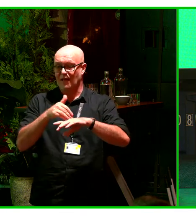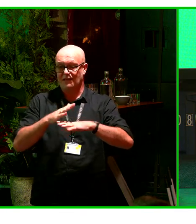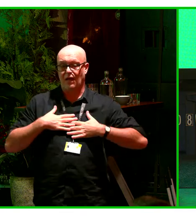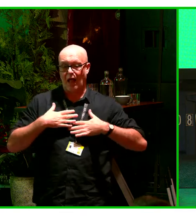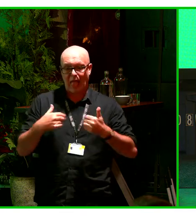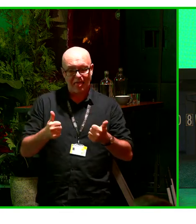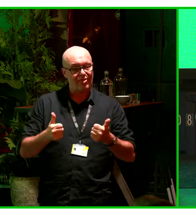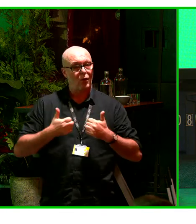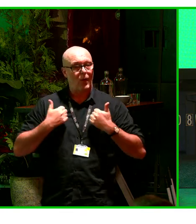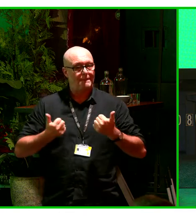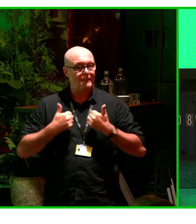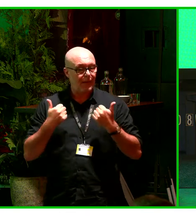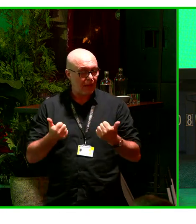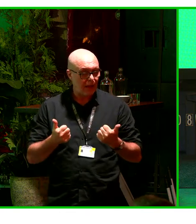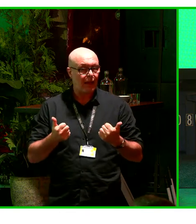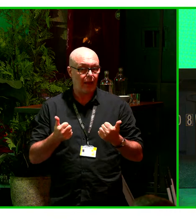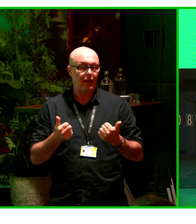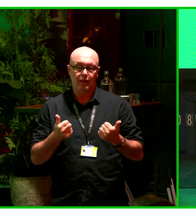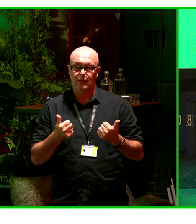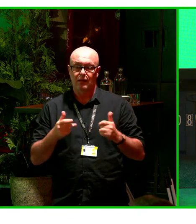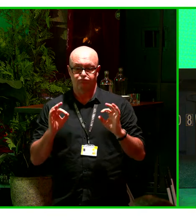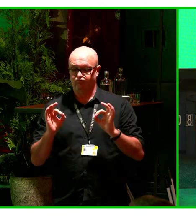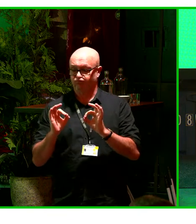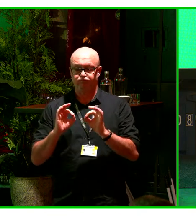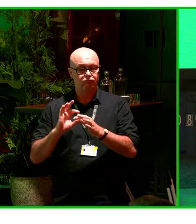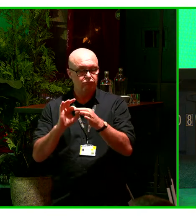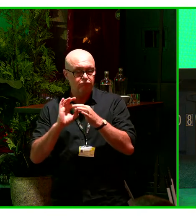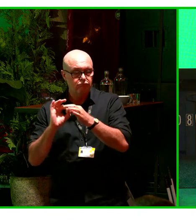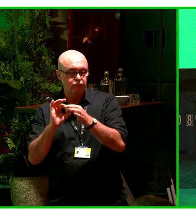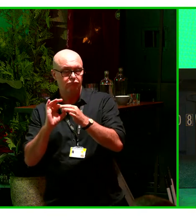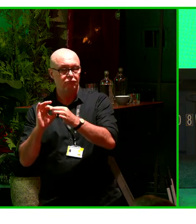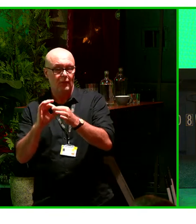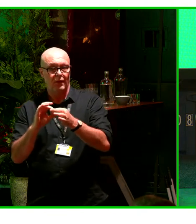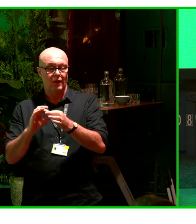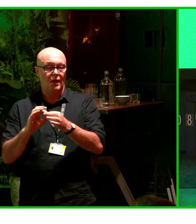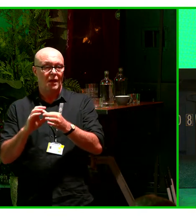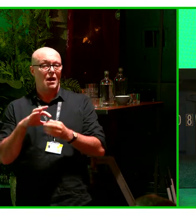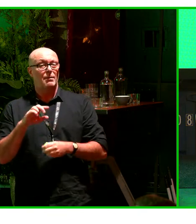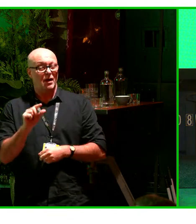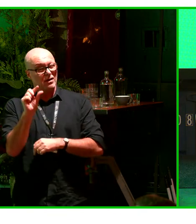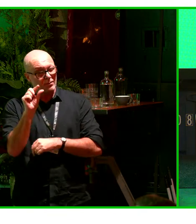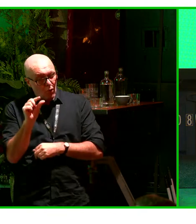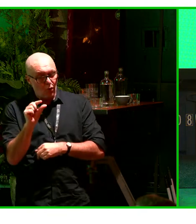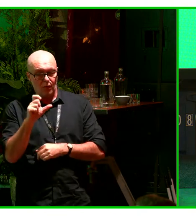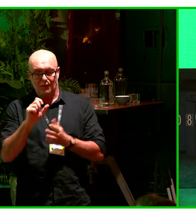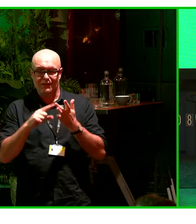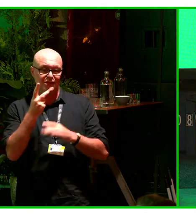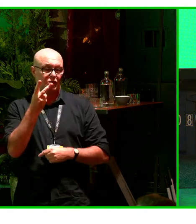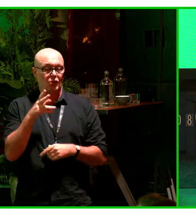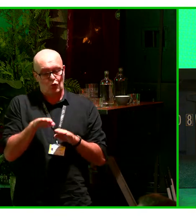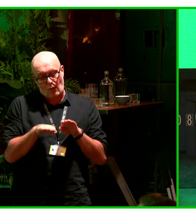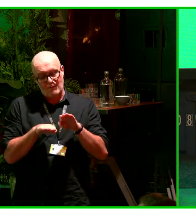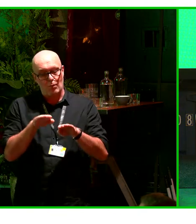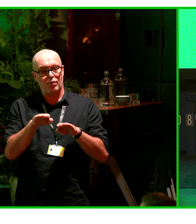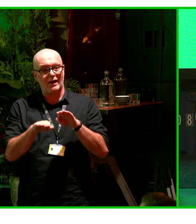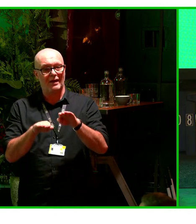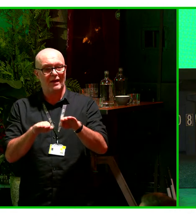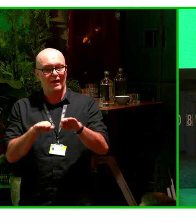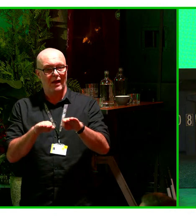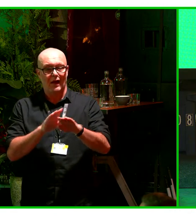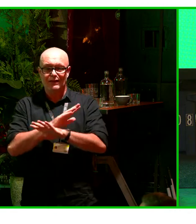well-being, exercise, and all the rest of it. There's still a carbon footprint of the provision of that. It's not as high as it was going to be,